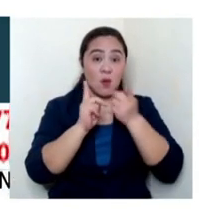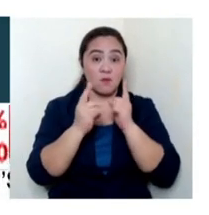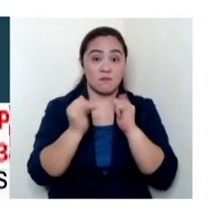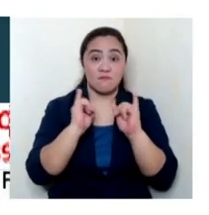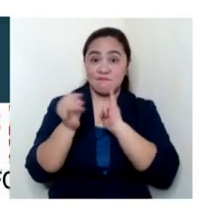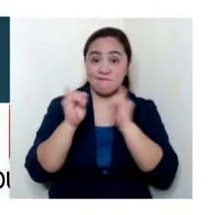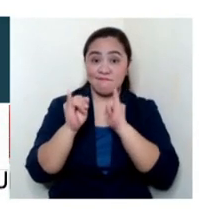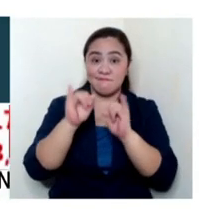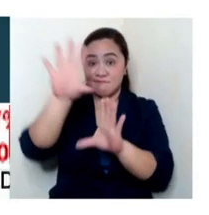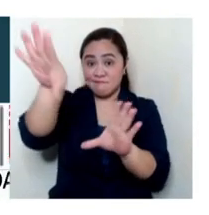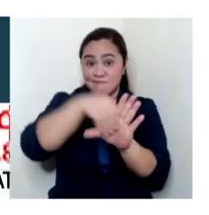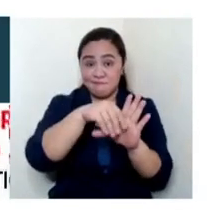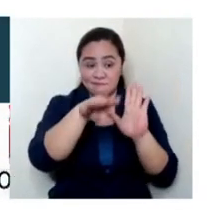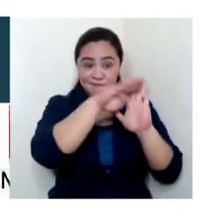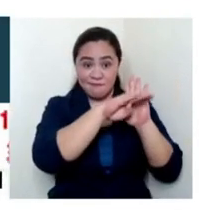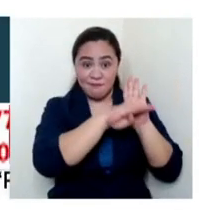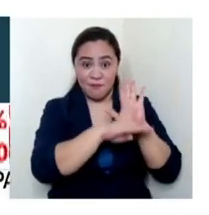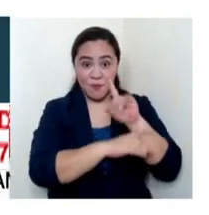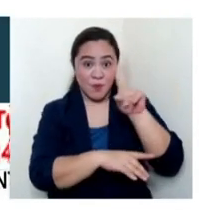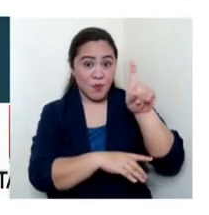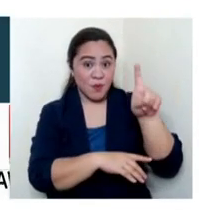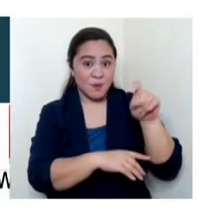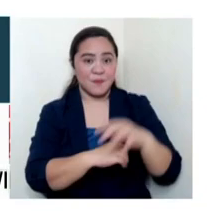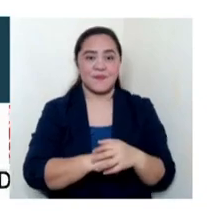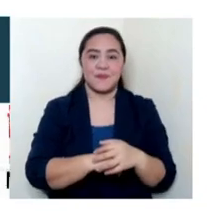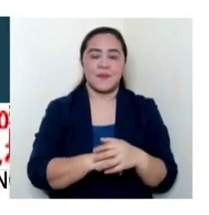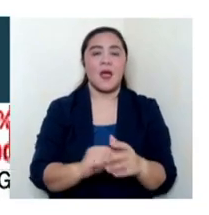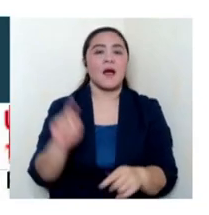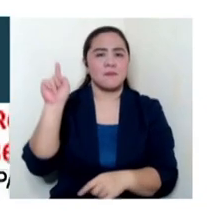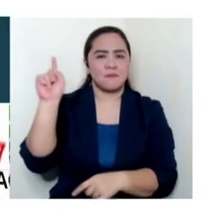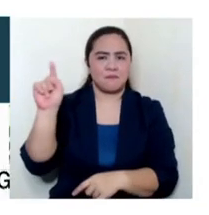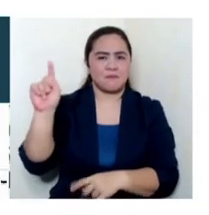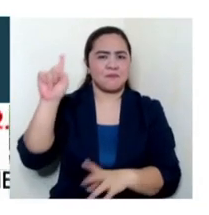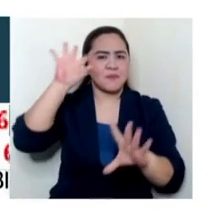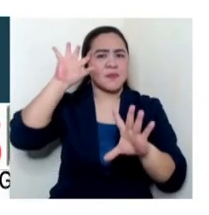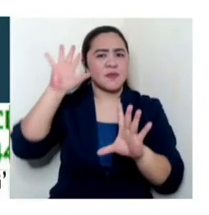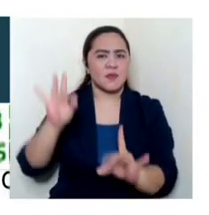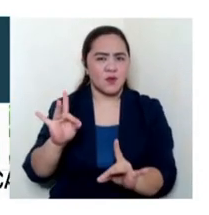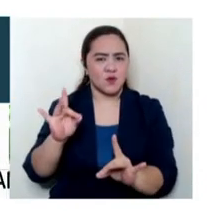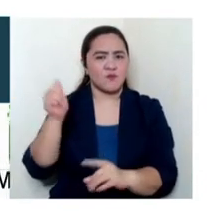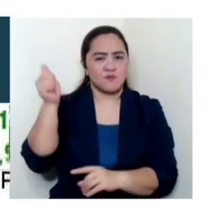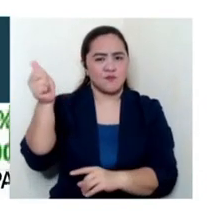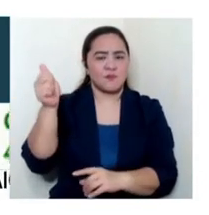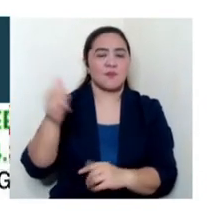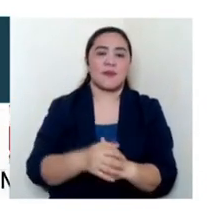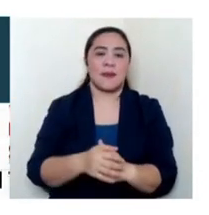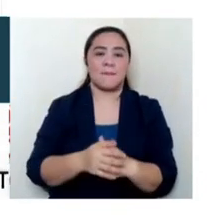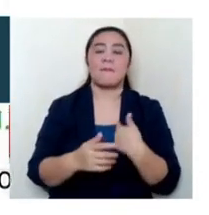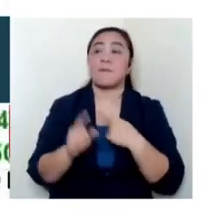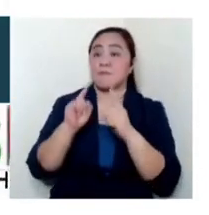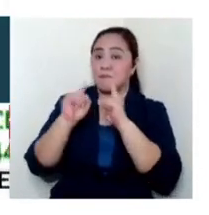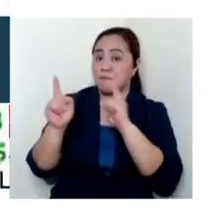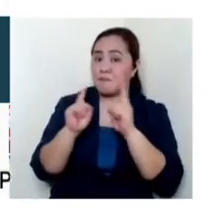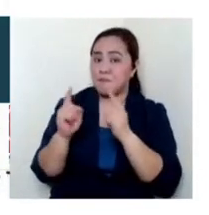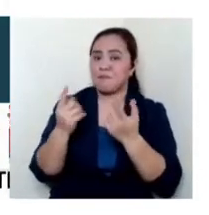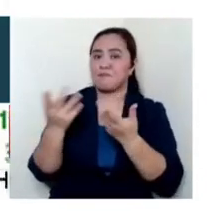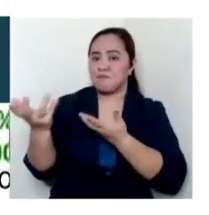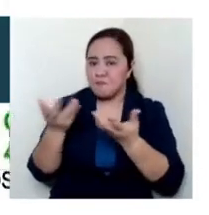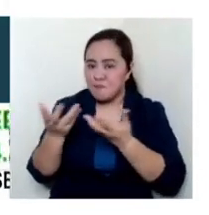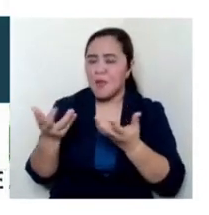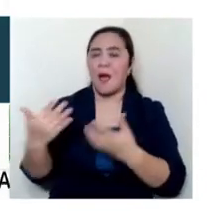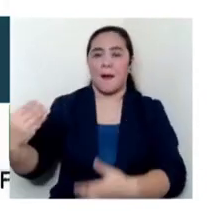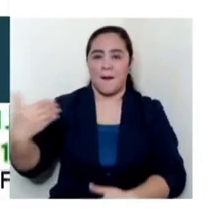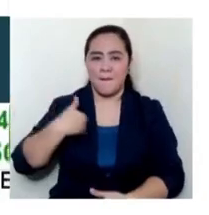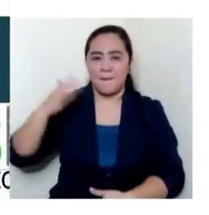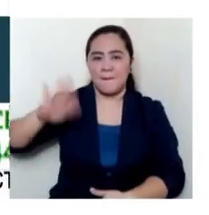his slate? That's his decision, Carmina. Yes, I've talked to him. I saw him at an occasion in